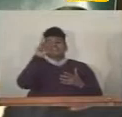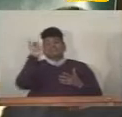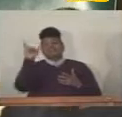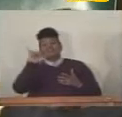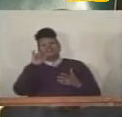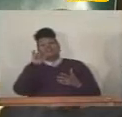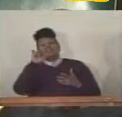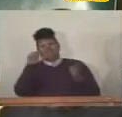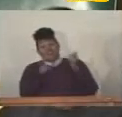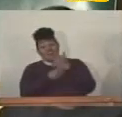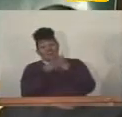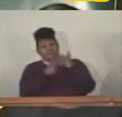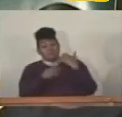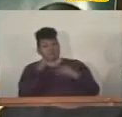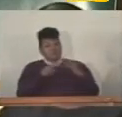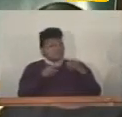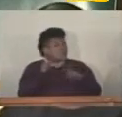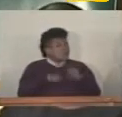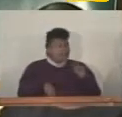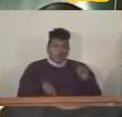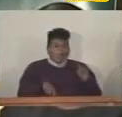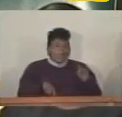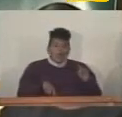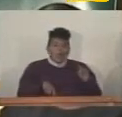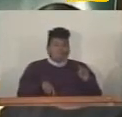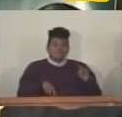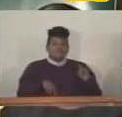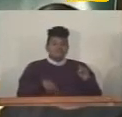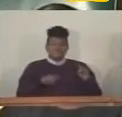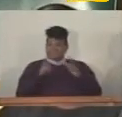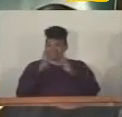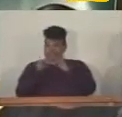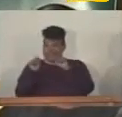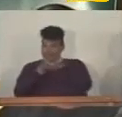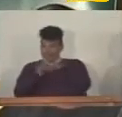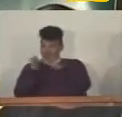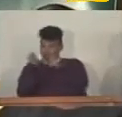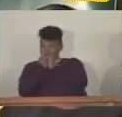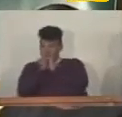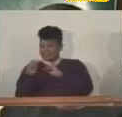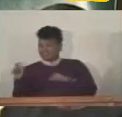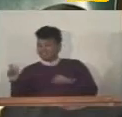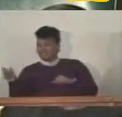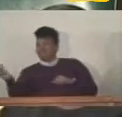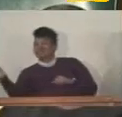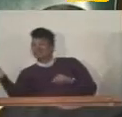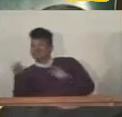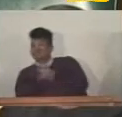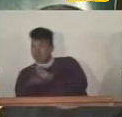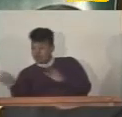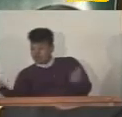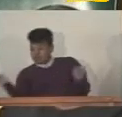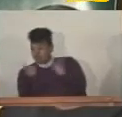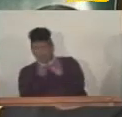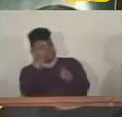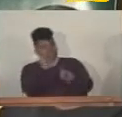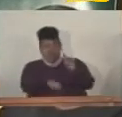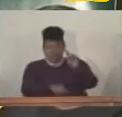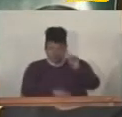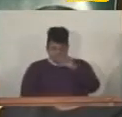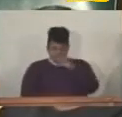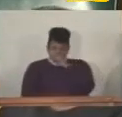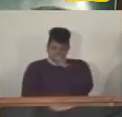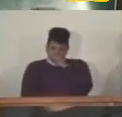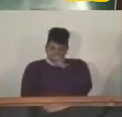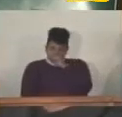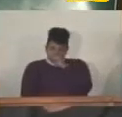are silent on whether summary and indictable offenses can be tried together in the same proceedings.